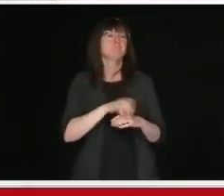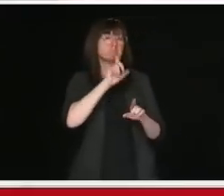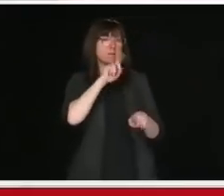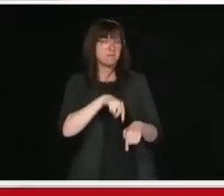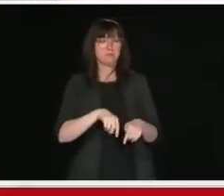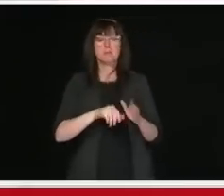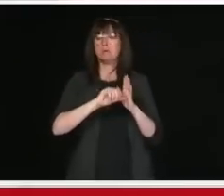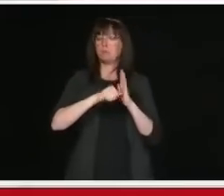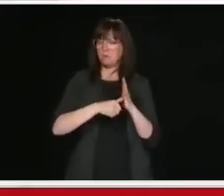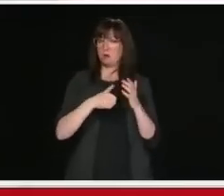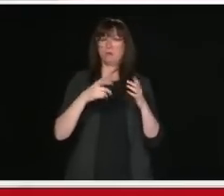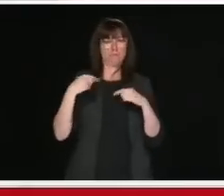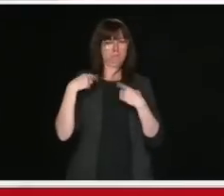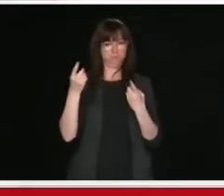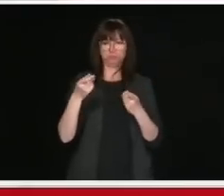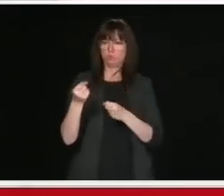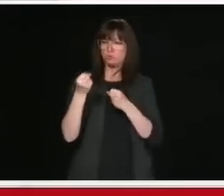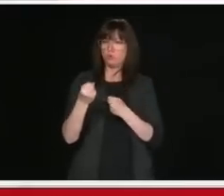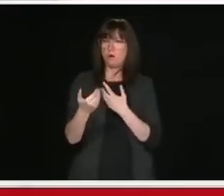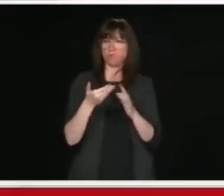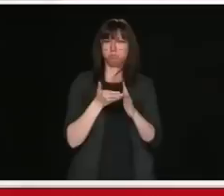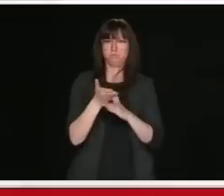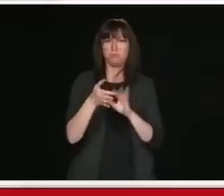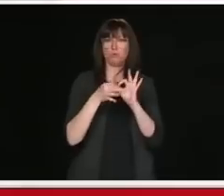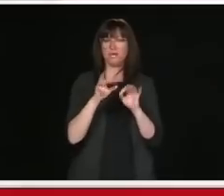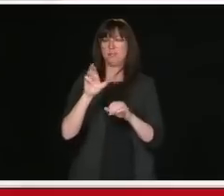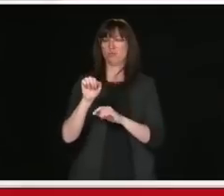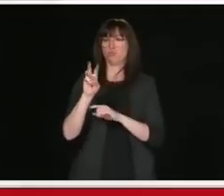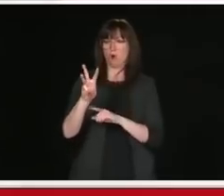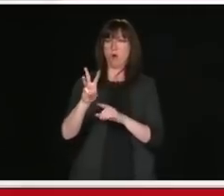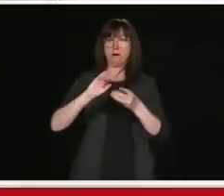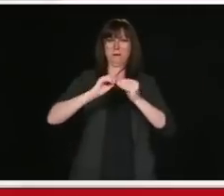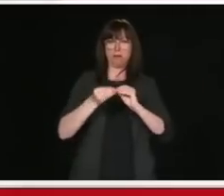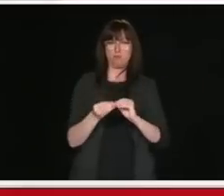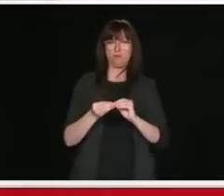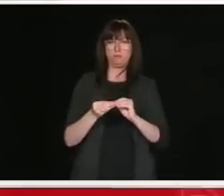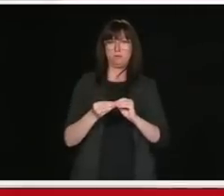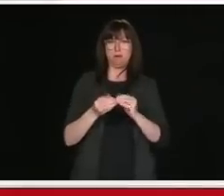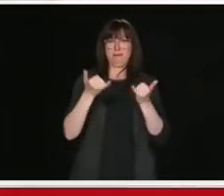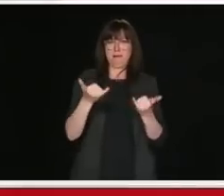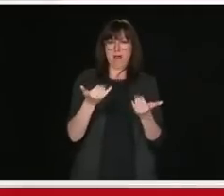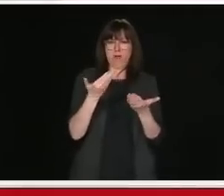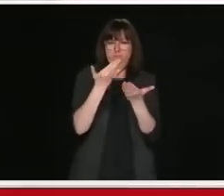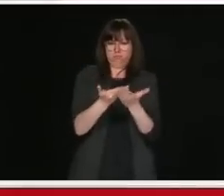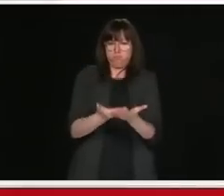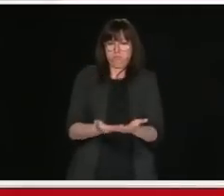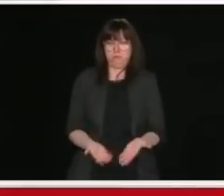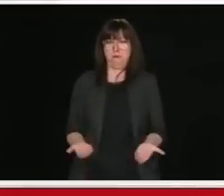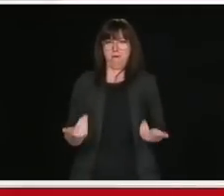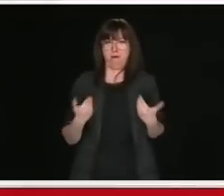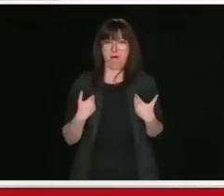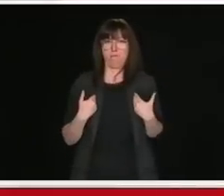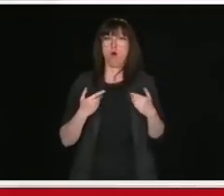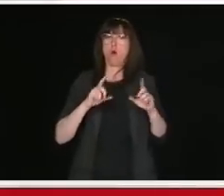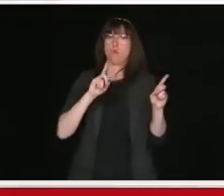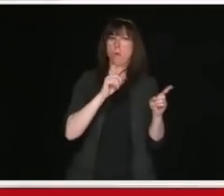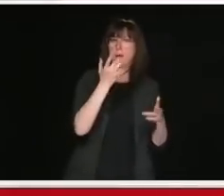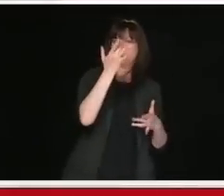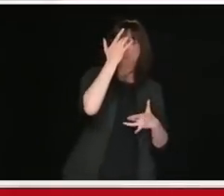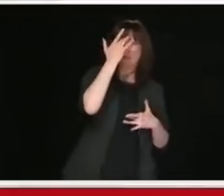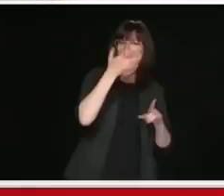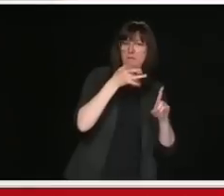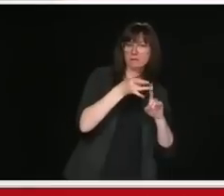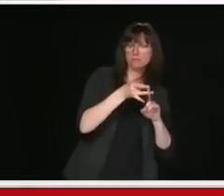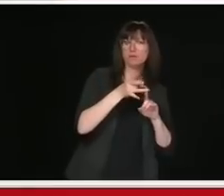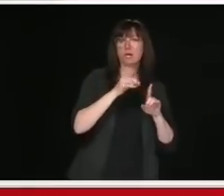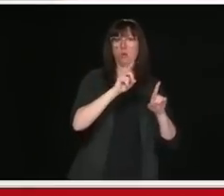raw data, on the numbers of cases, on where they are, and we're, of course, adding to and collaborating closely with